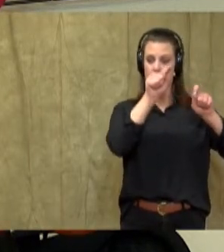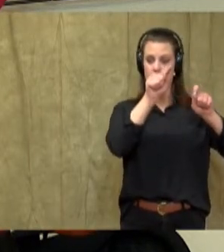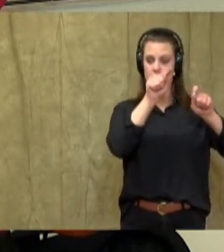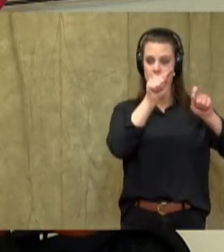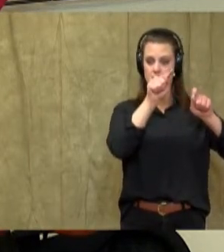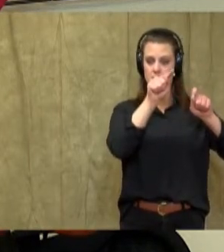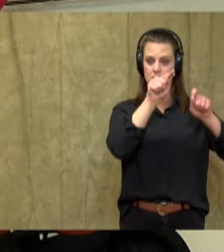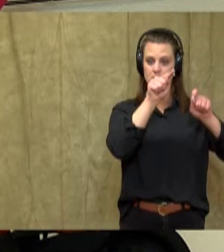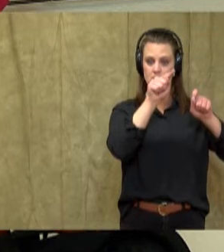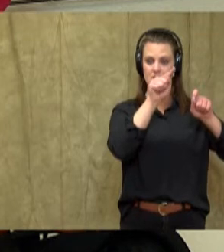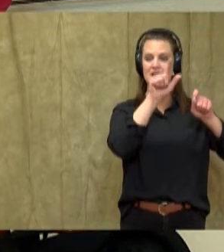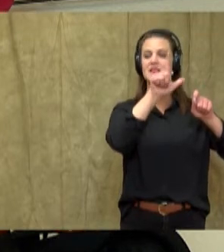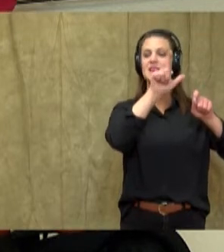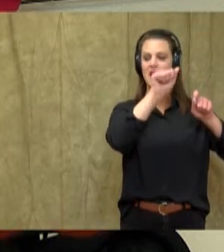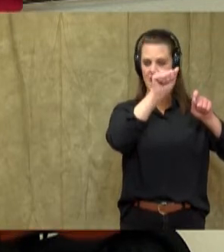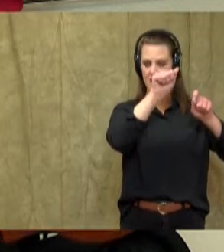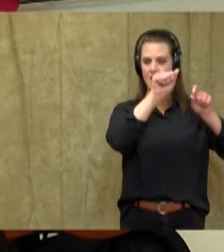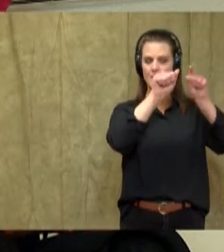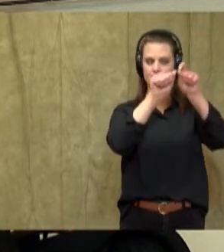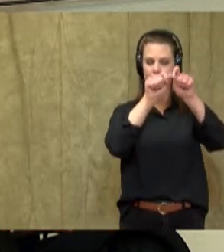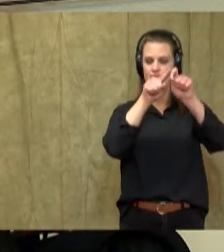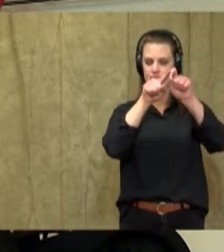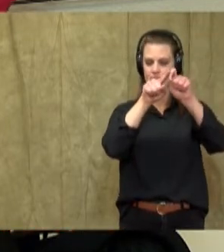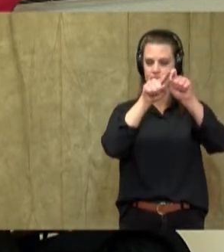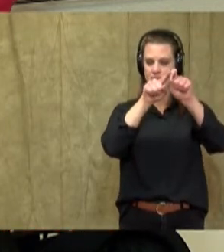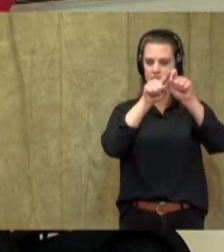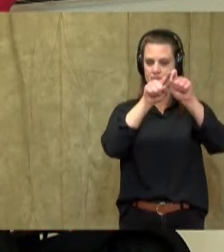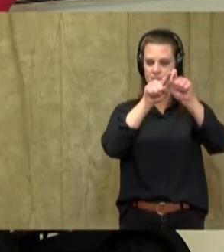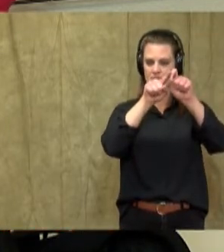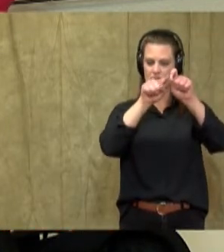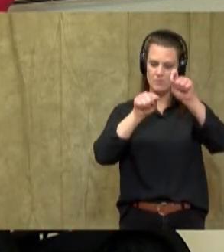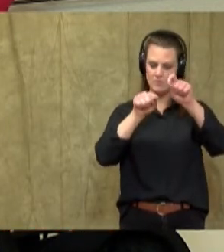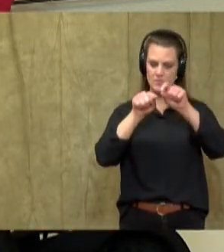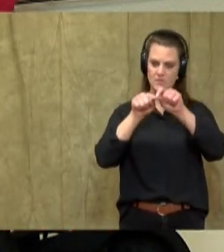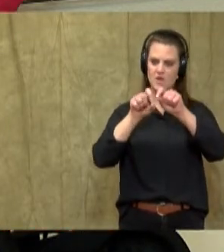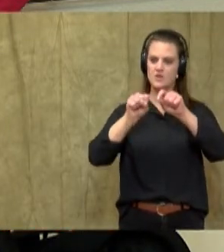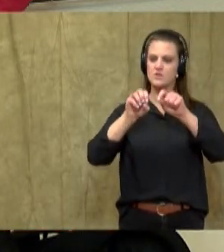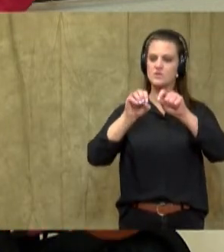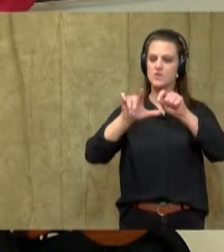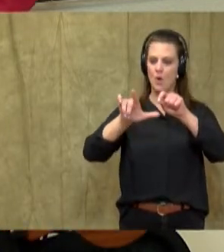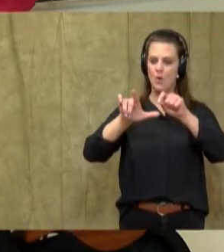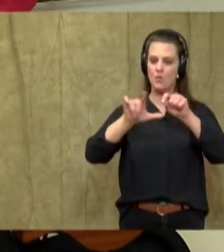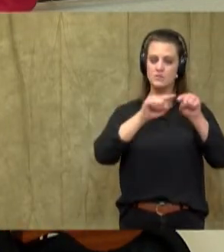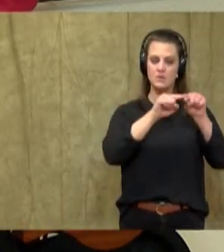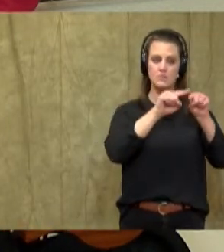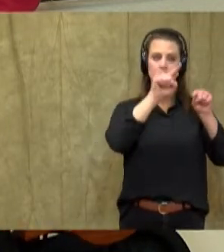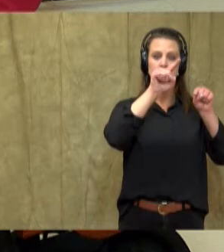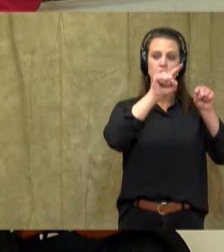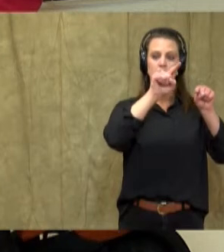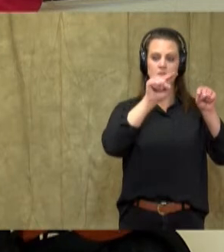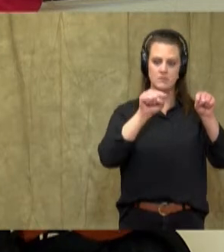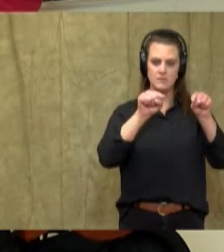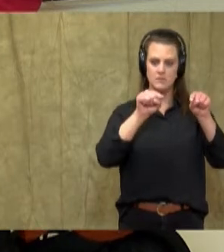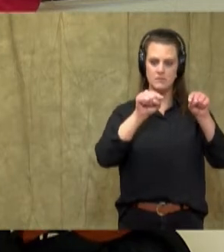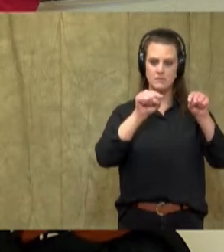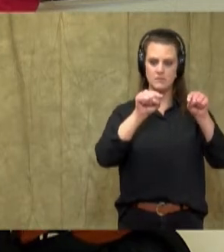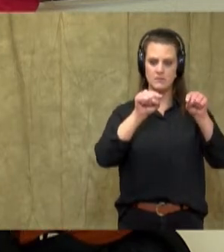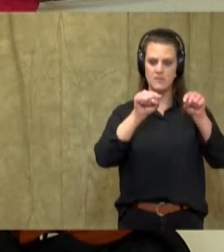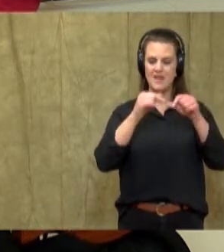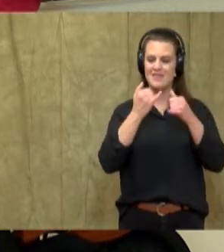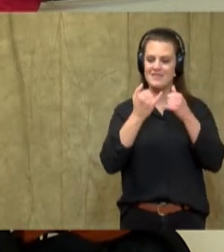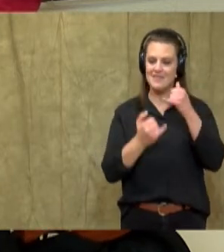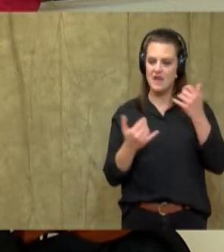line. That's la. Again, we go back to so, and then our last